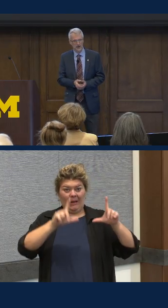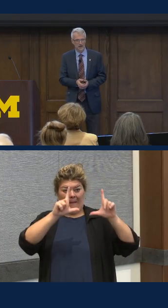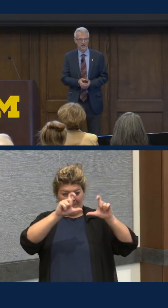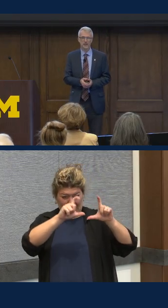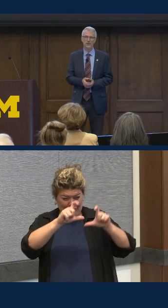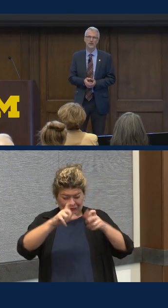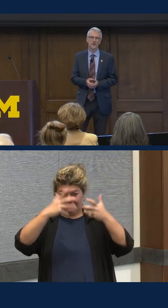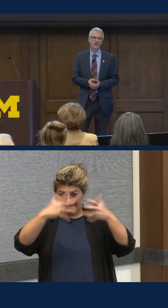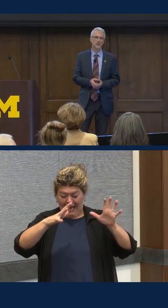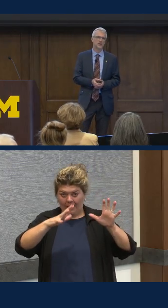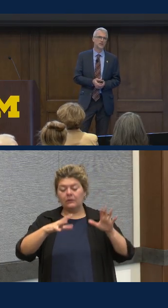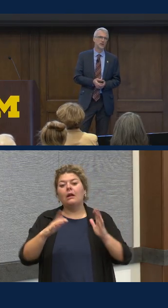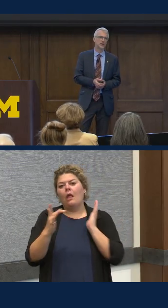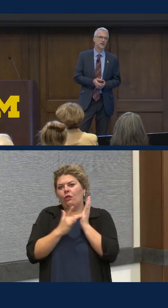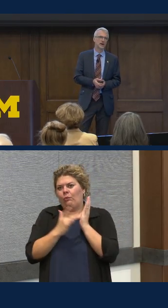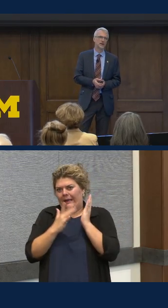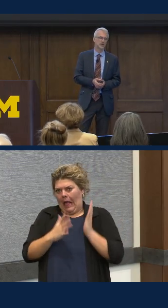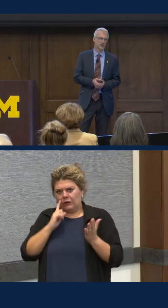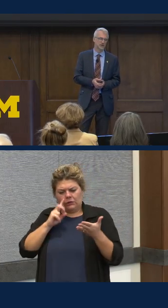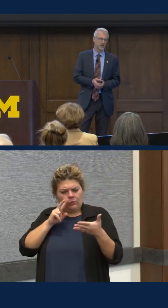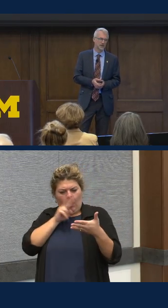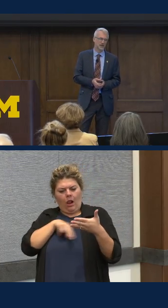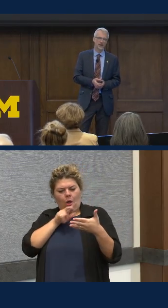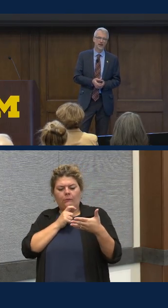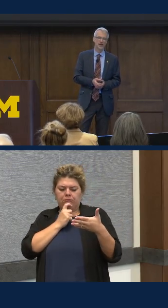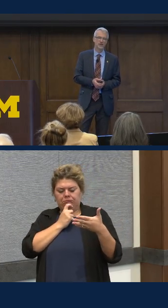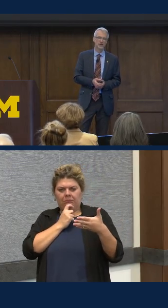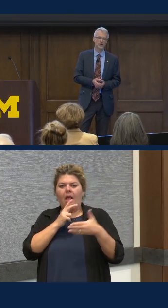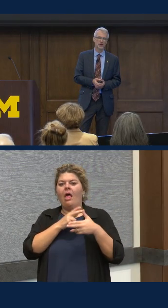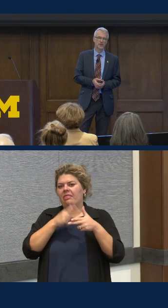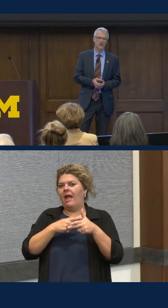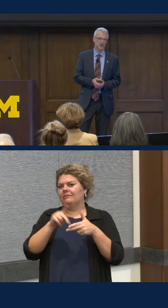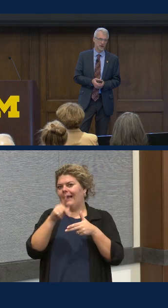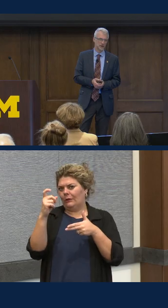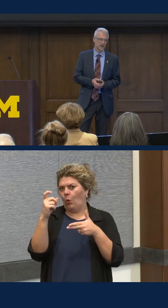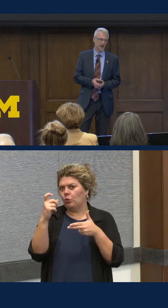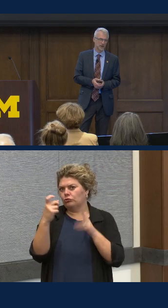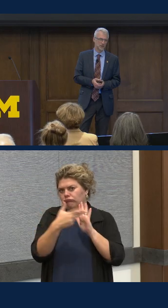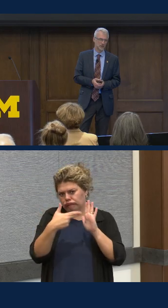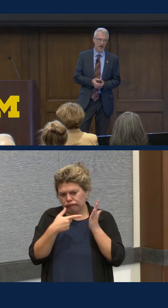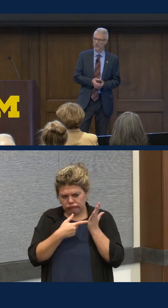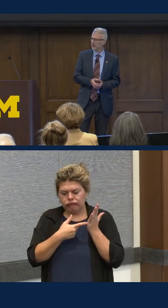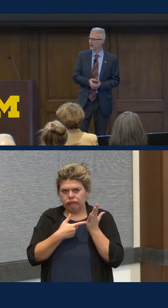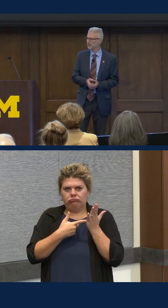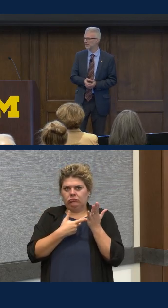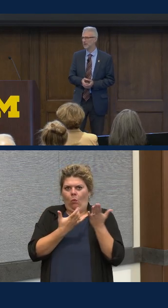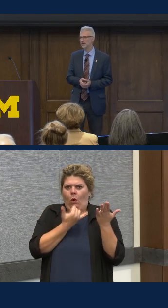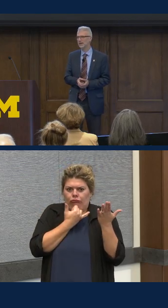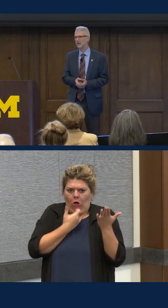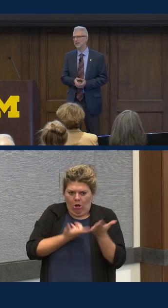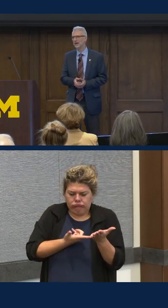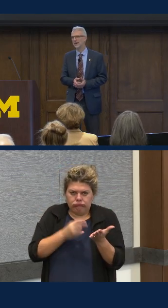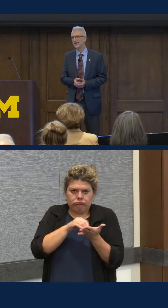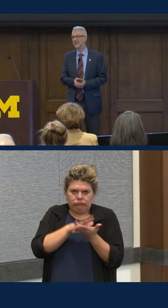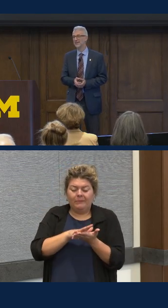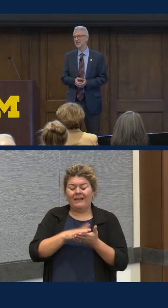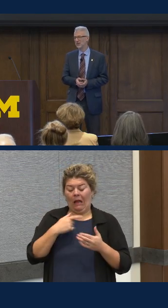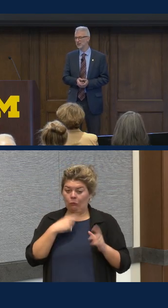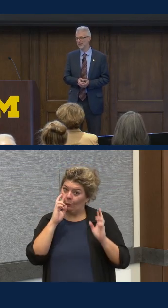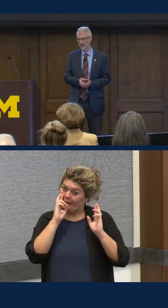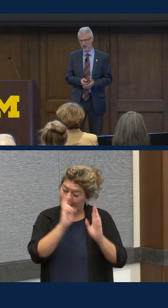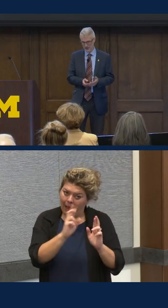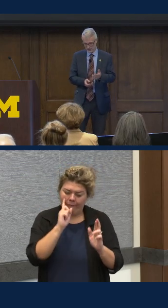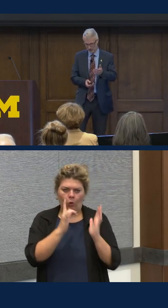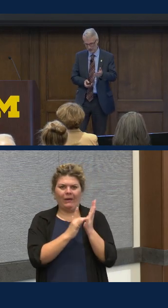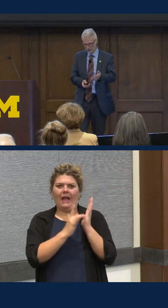of a radiologist to read those images and make a diagnosis. And I have incredible respect and admiration for the radiologists that